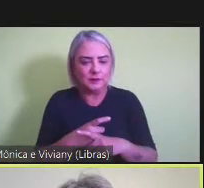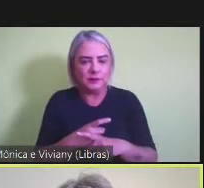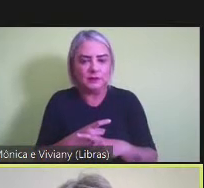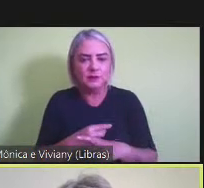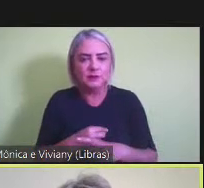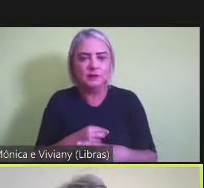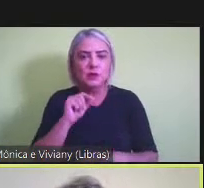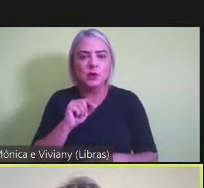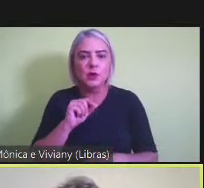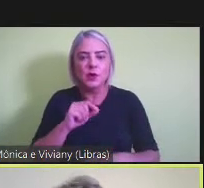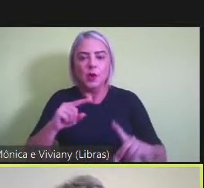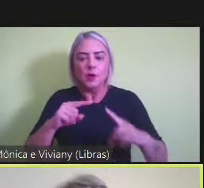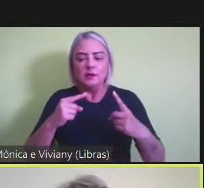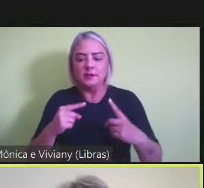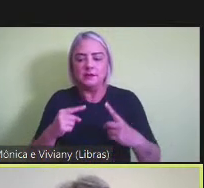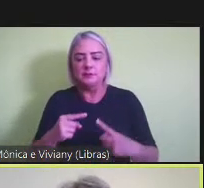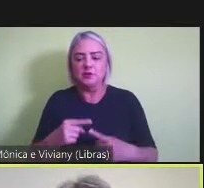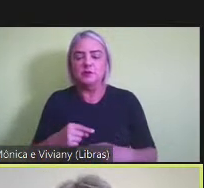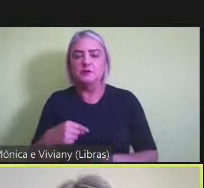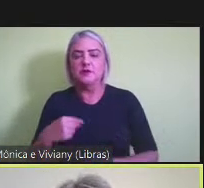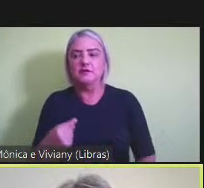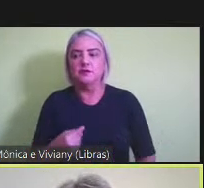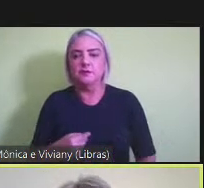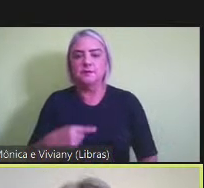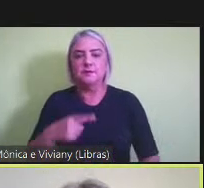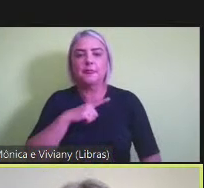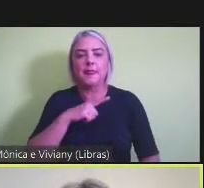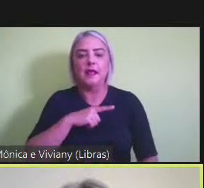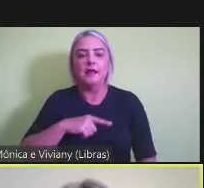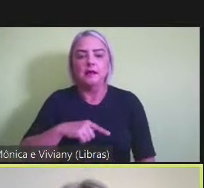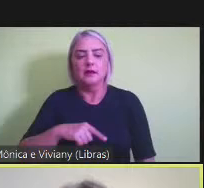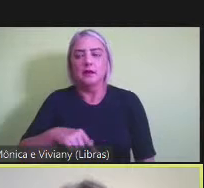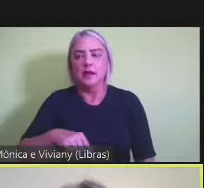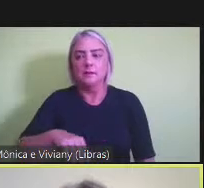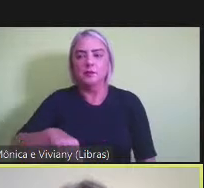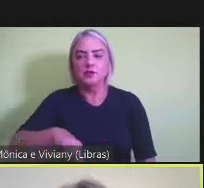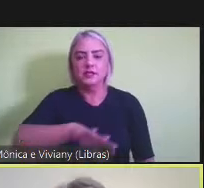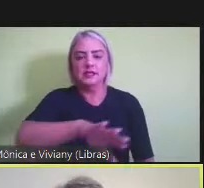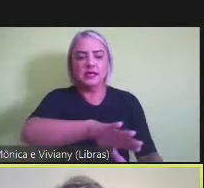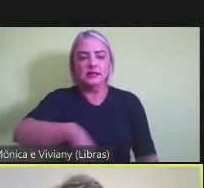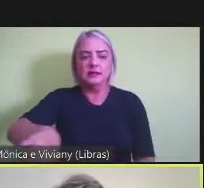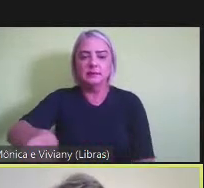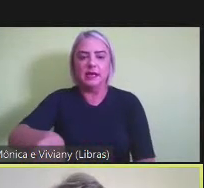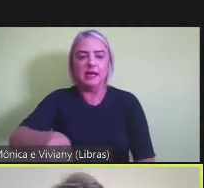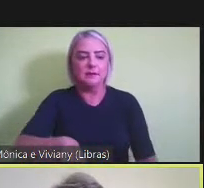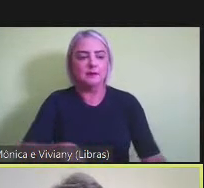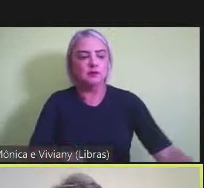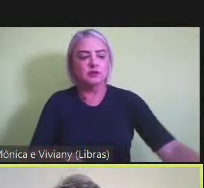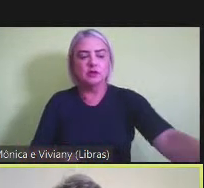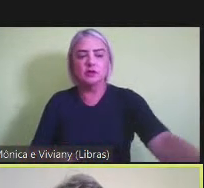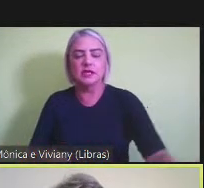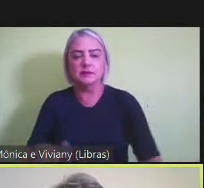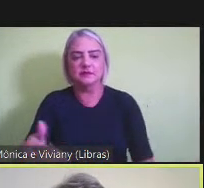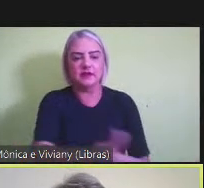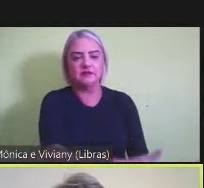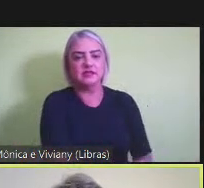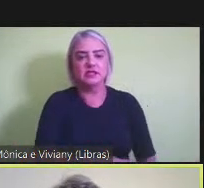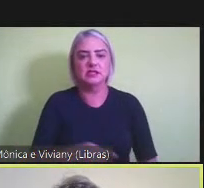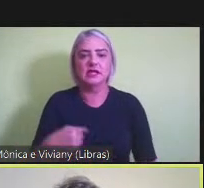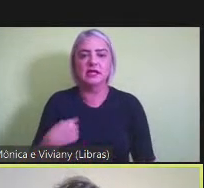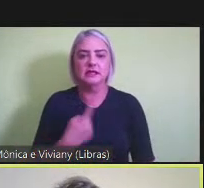to deal with something that is very complicated and consider and which is a challenge,